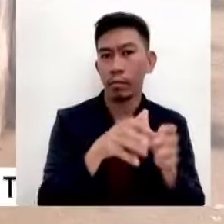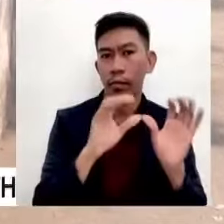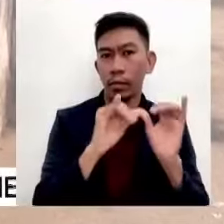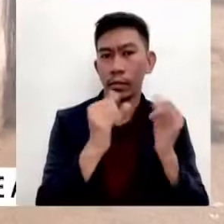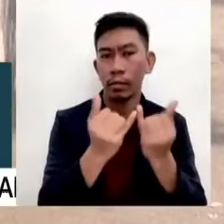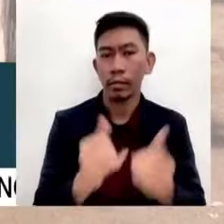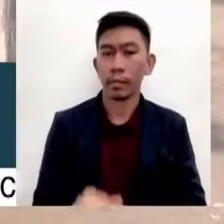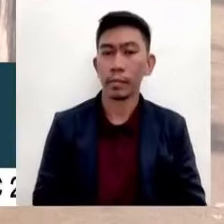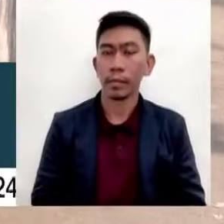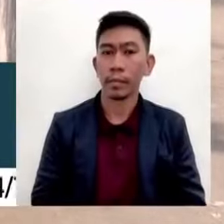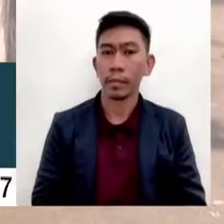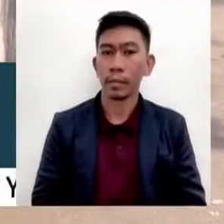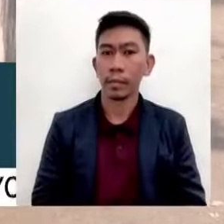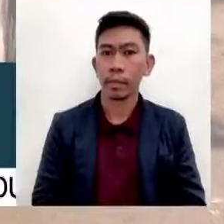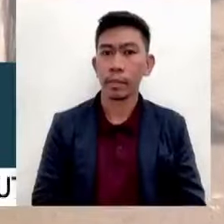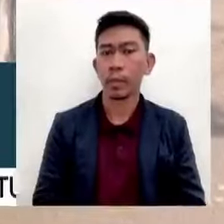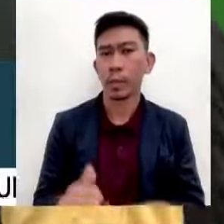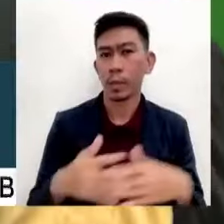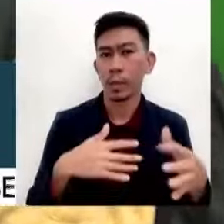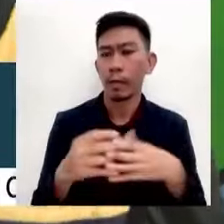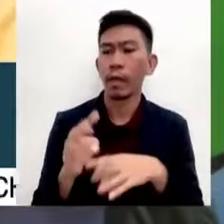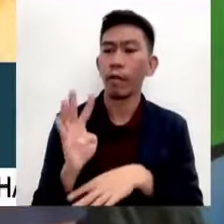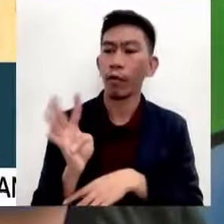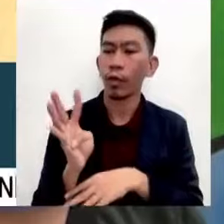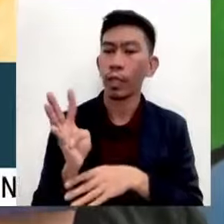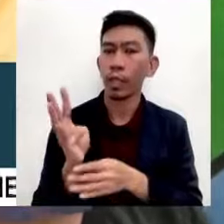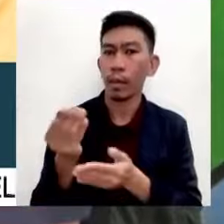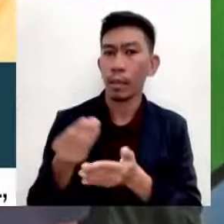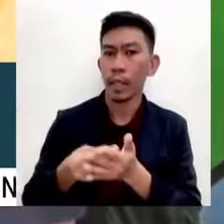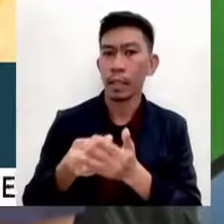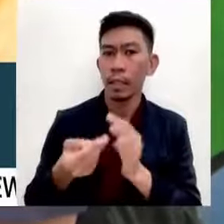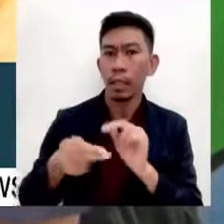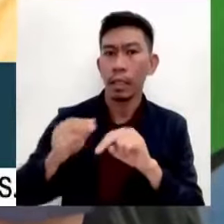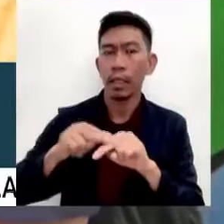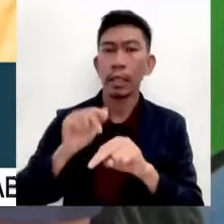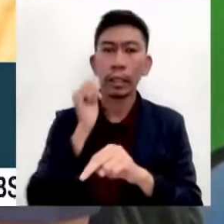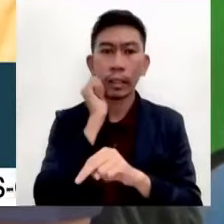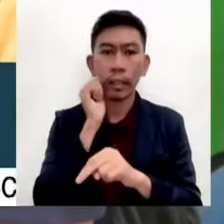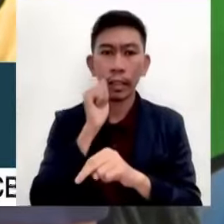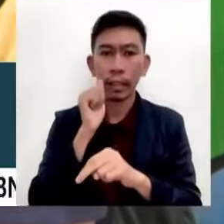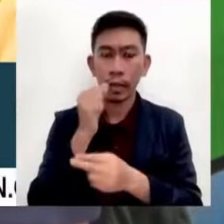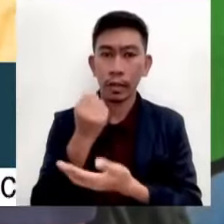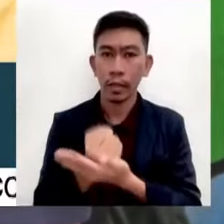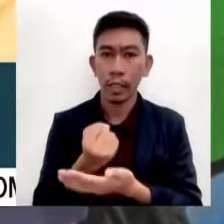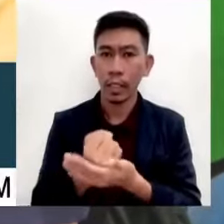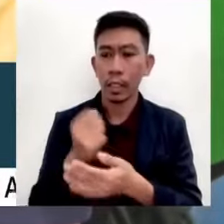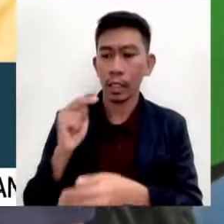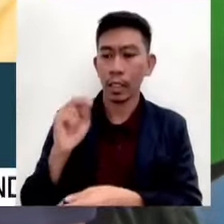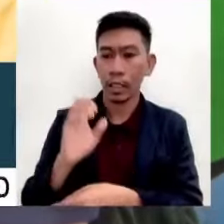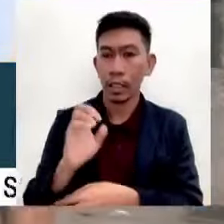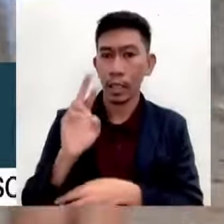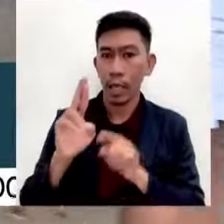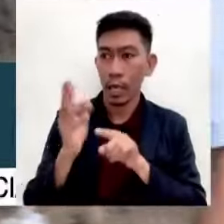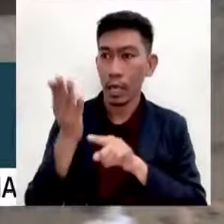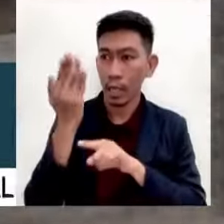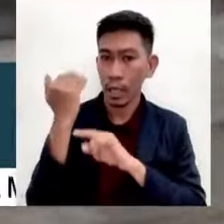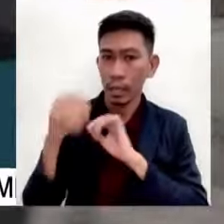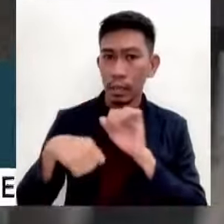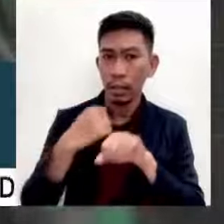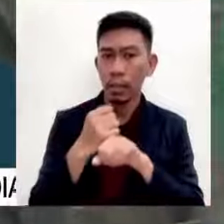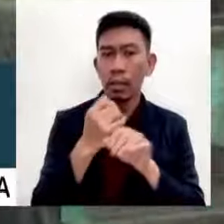Despite a 40 peso increase in the daily minimum wage of workers in the National Capital Region last year, company